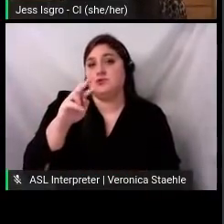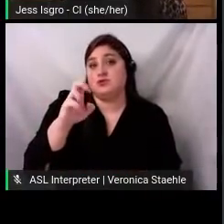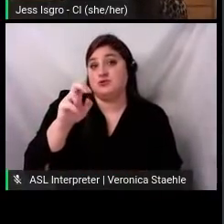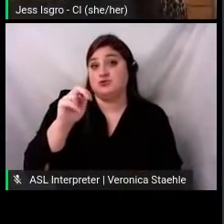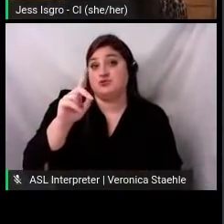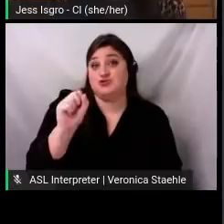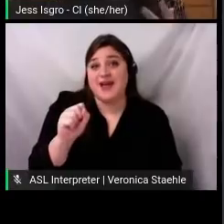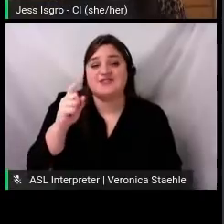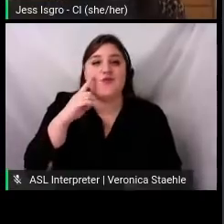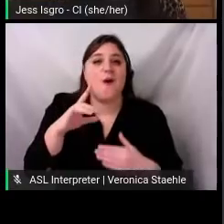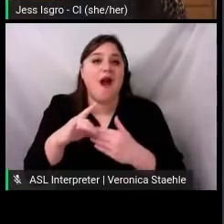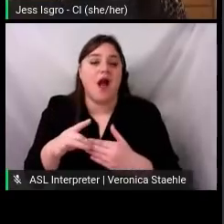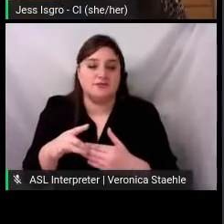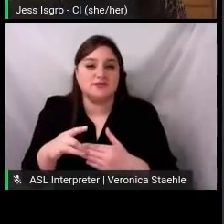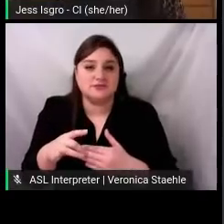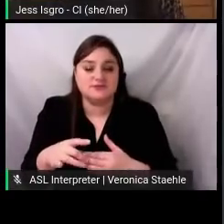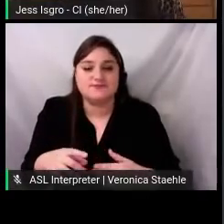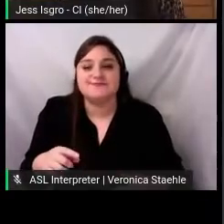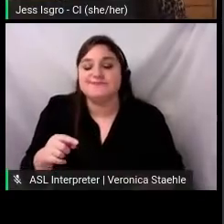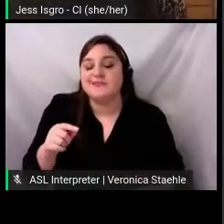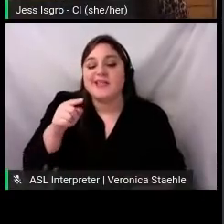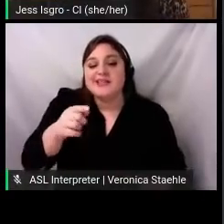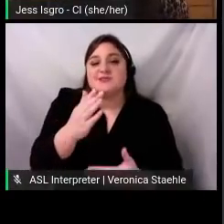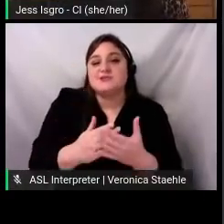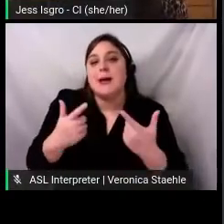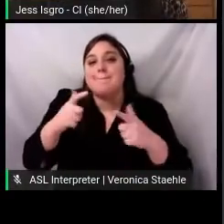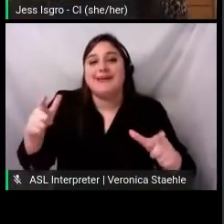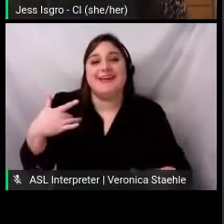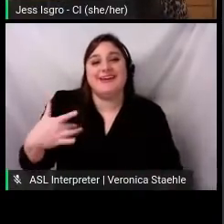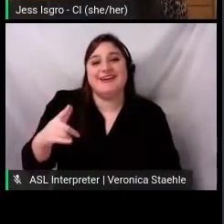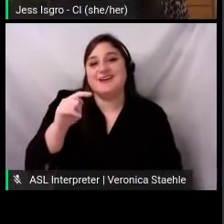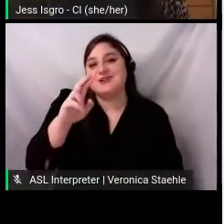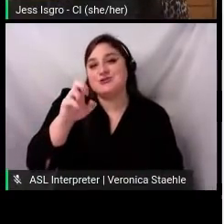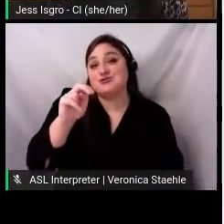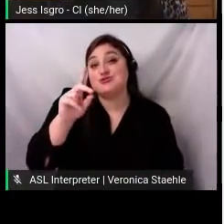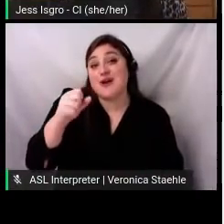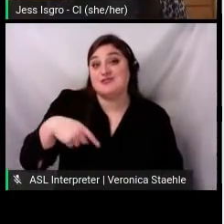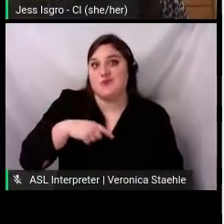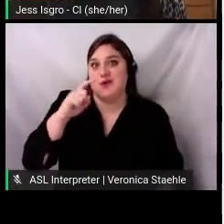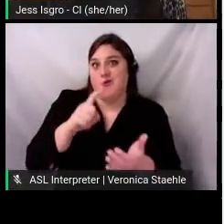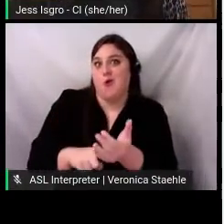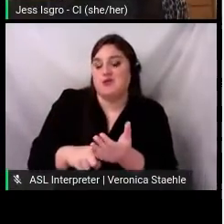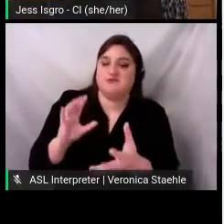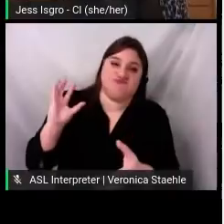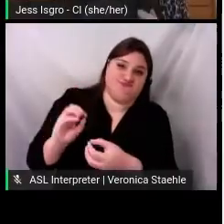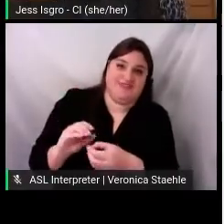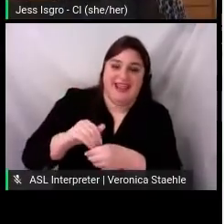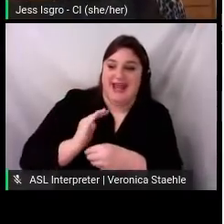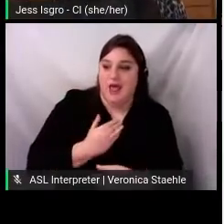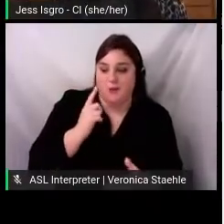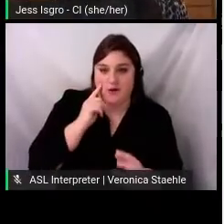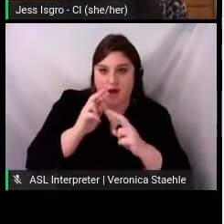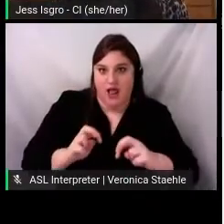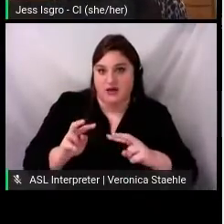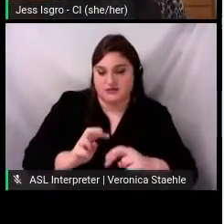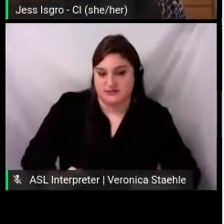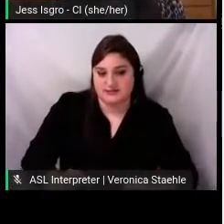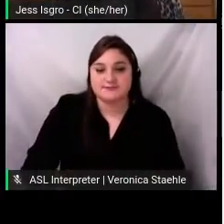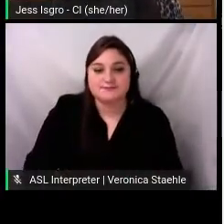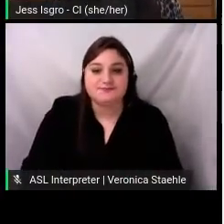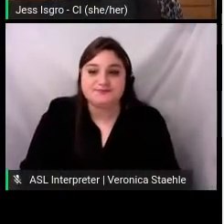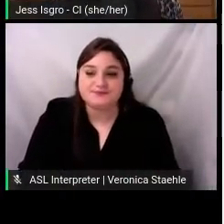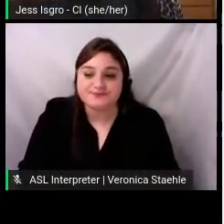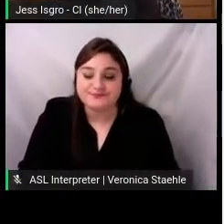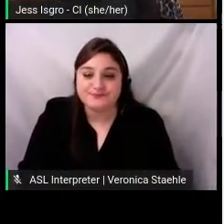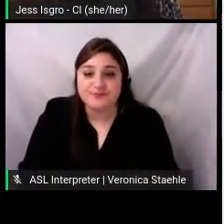some of your analysis. These are just a few major trends that we're seeing in our own analyses right now. A major trend is that engagement